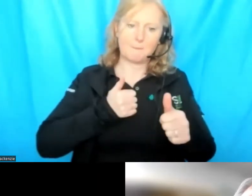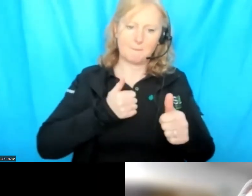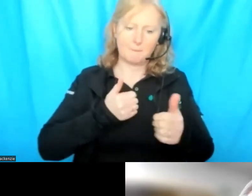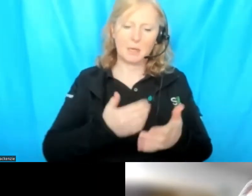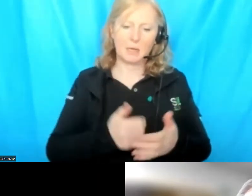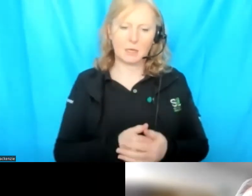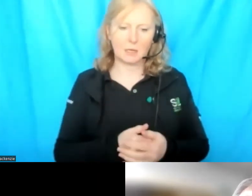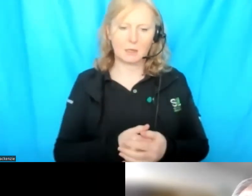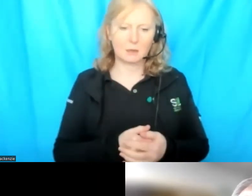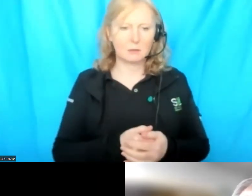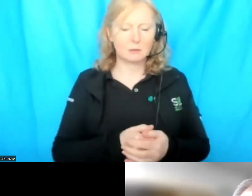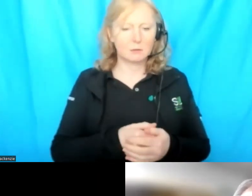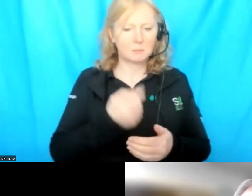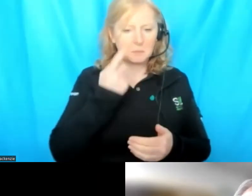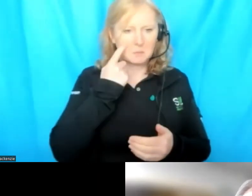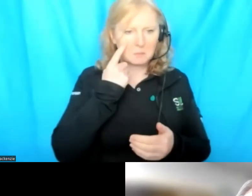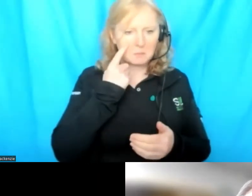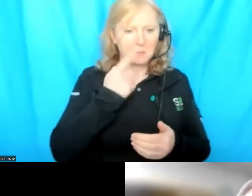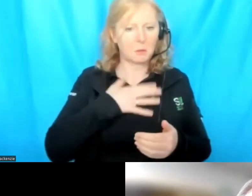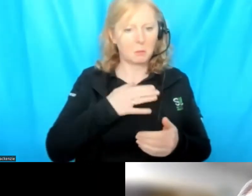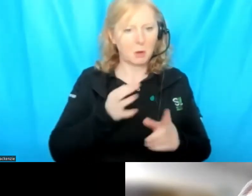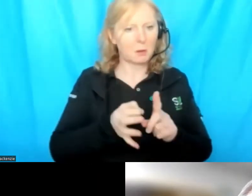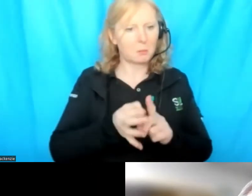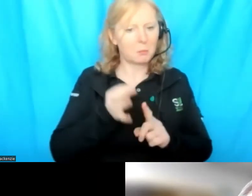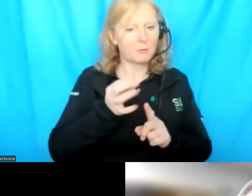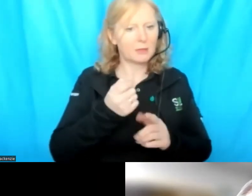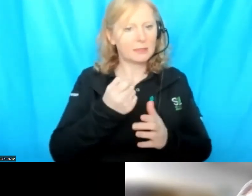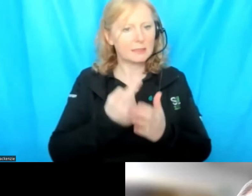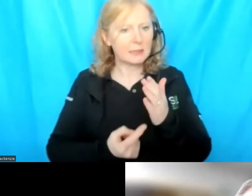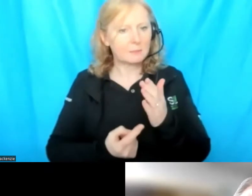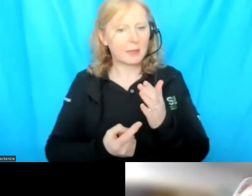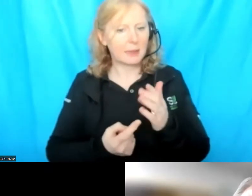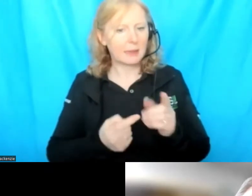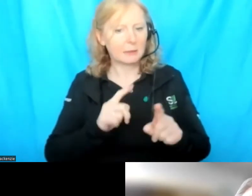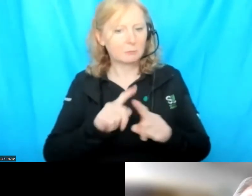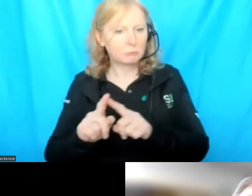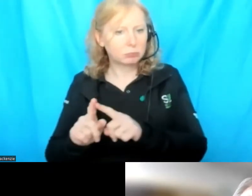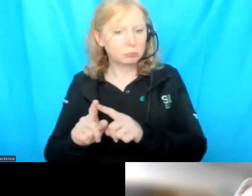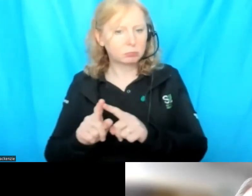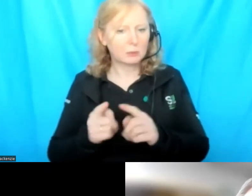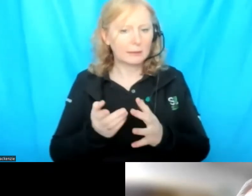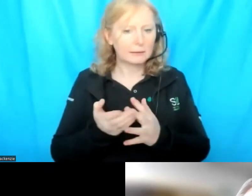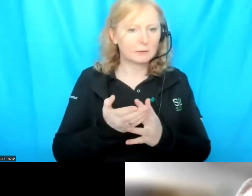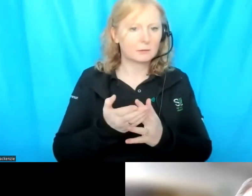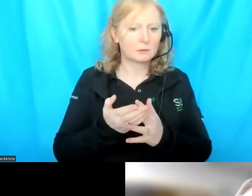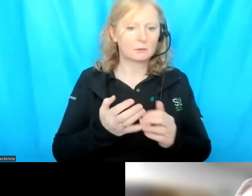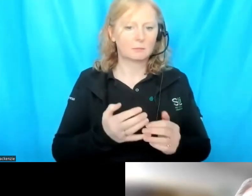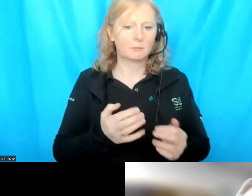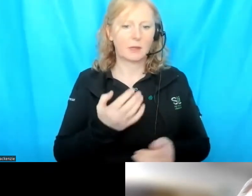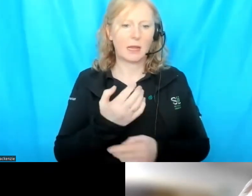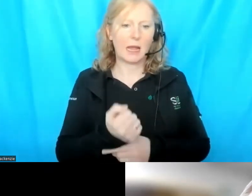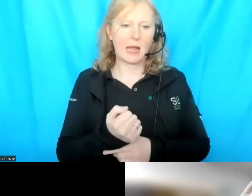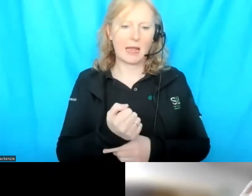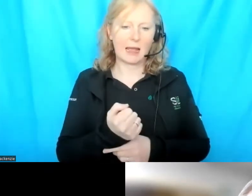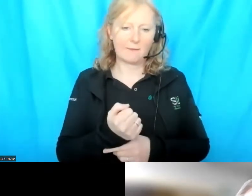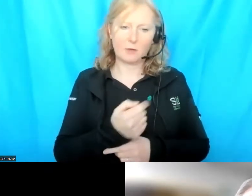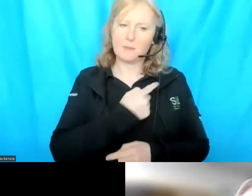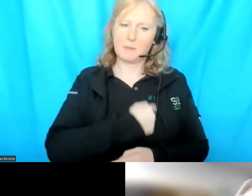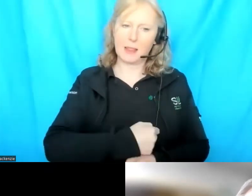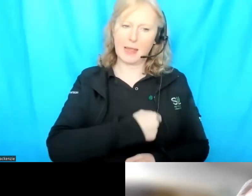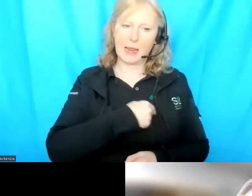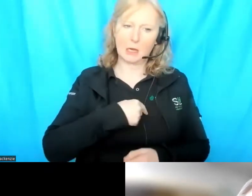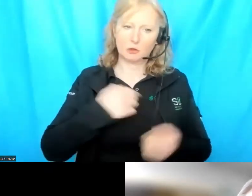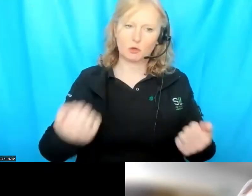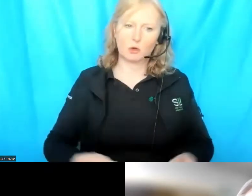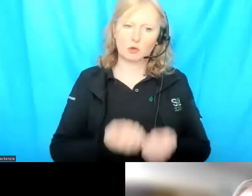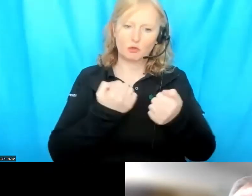disabilities, impairments and health conditions. They, especially as a part of the Viable 500, and they've got a pledge to strengthen the